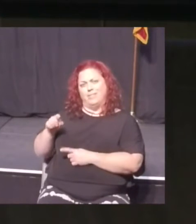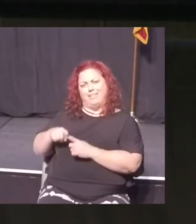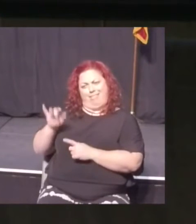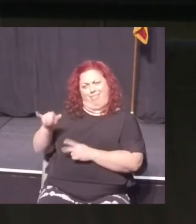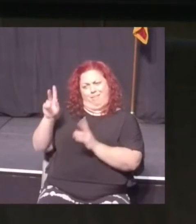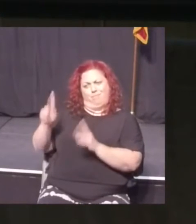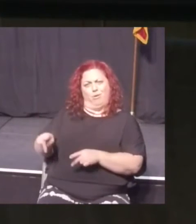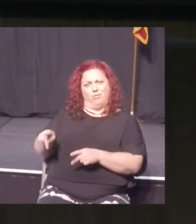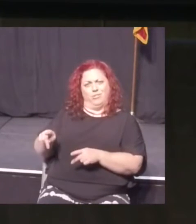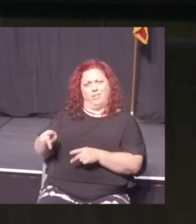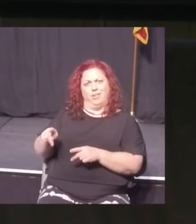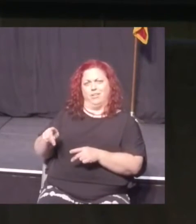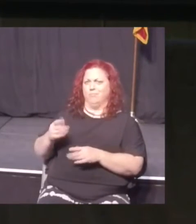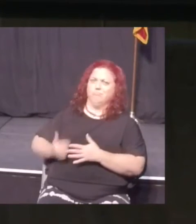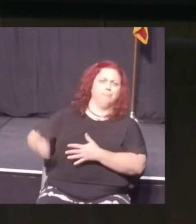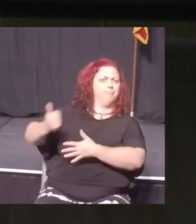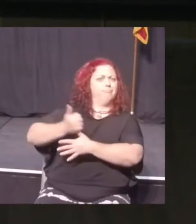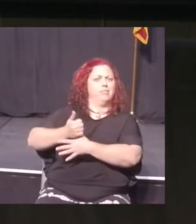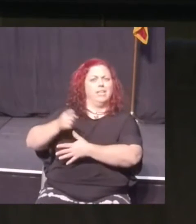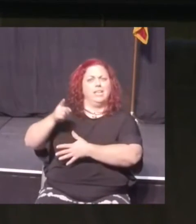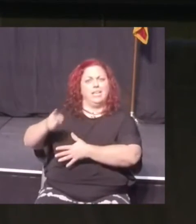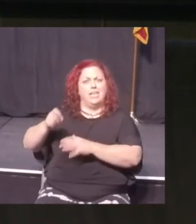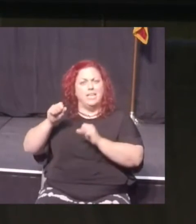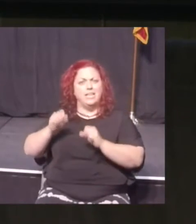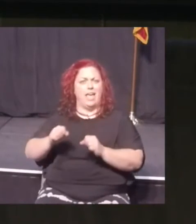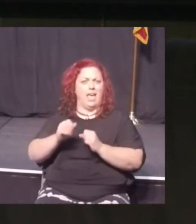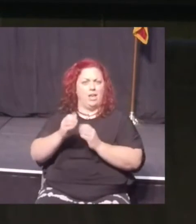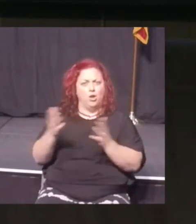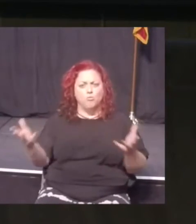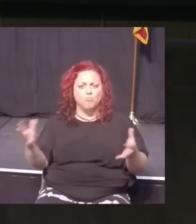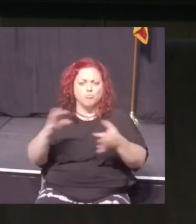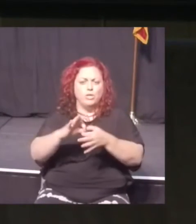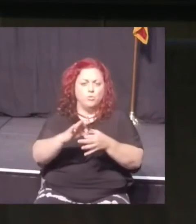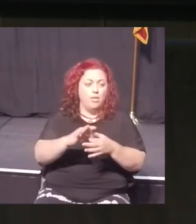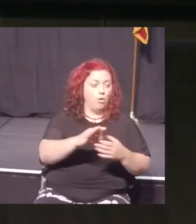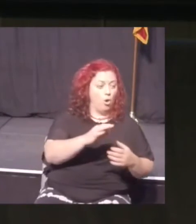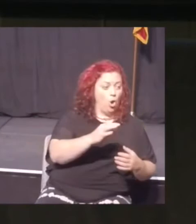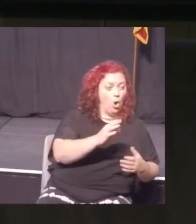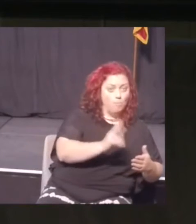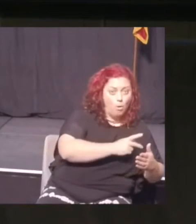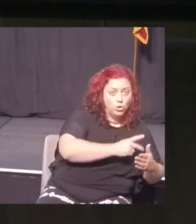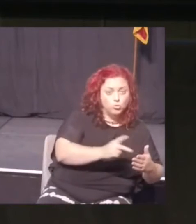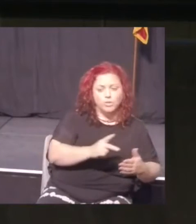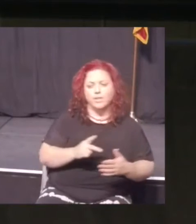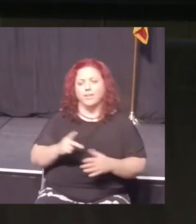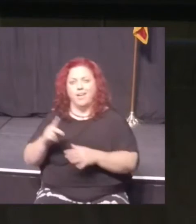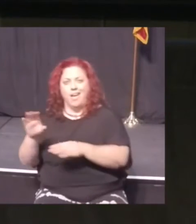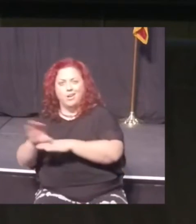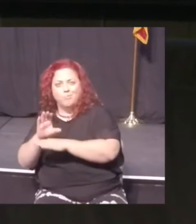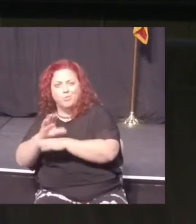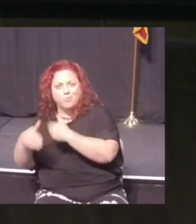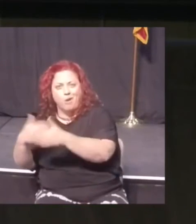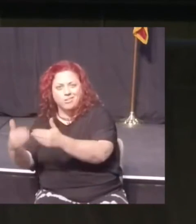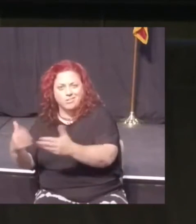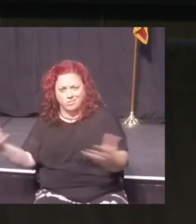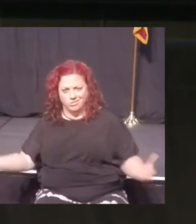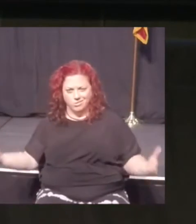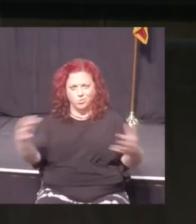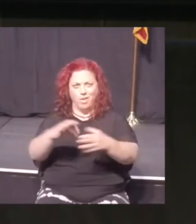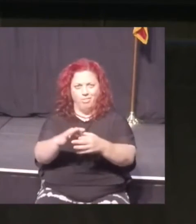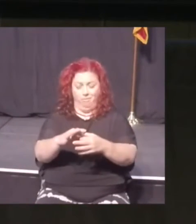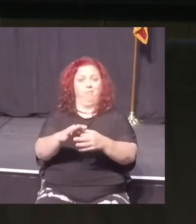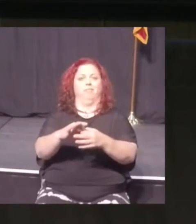could better firewire together poetry and processors in a way that jolted